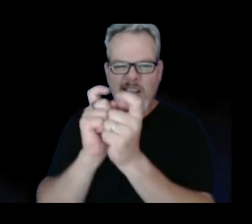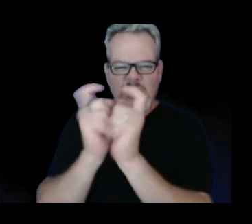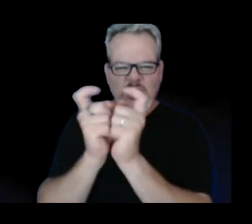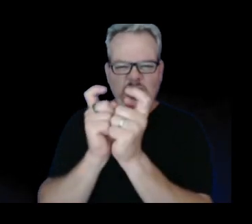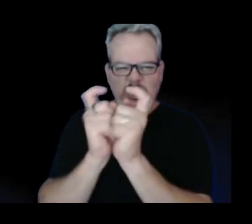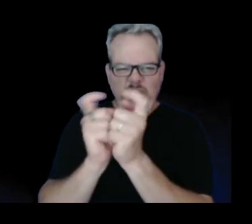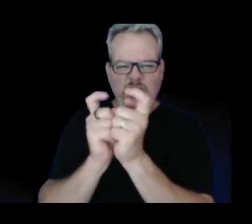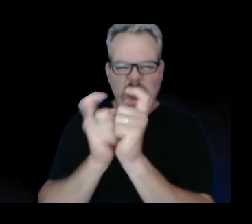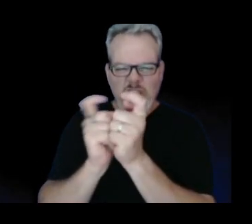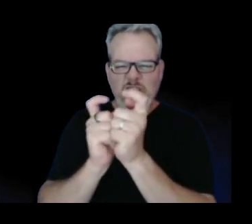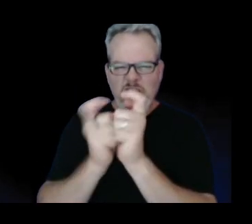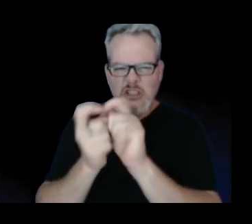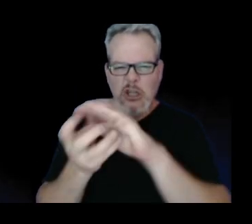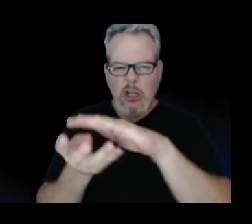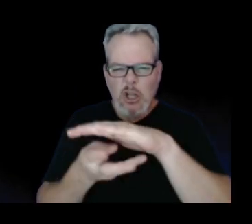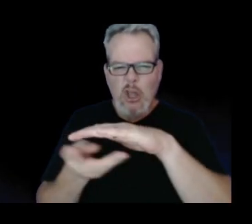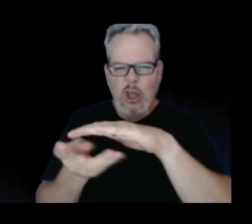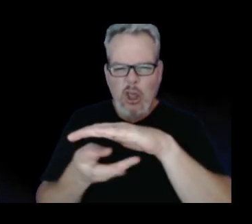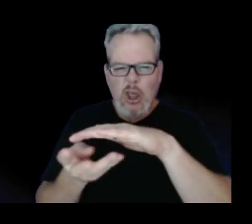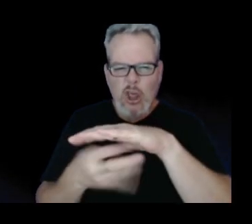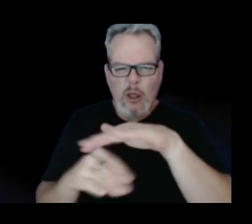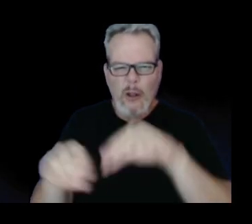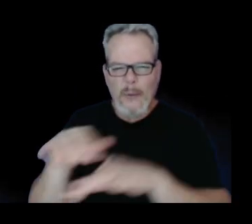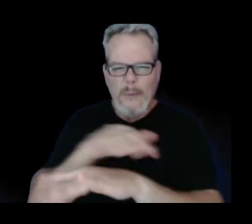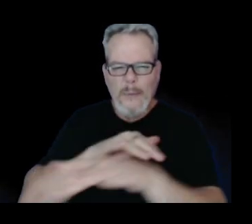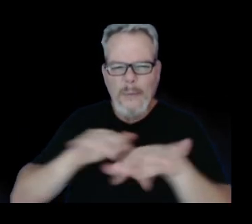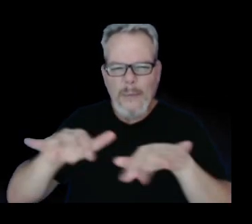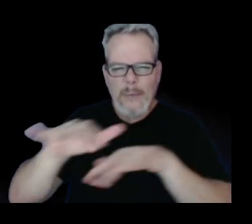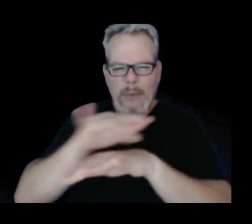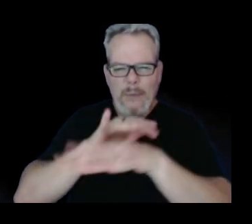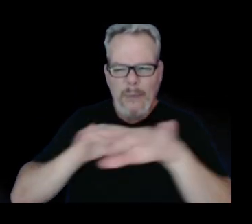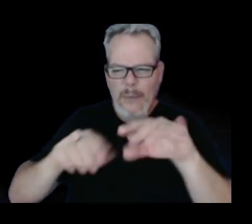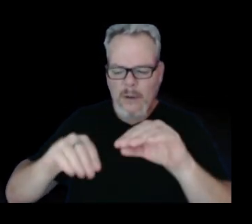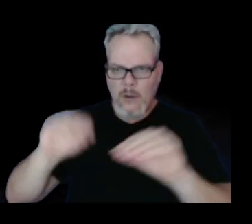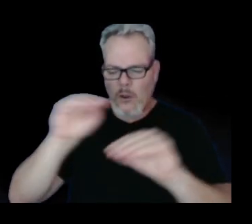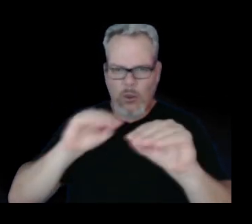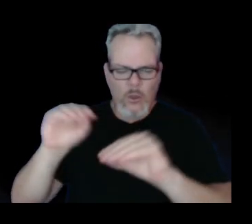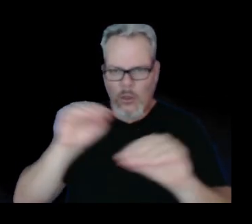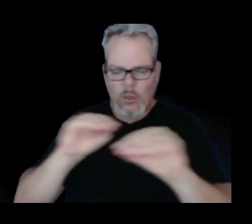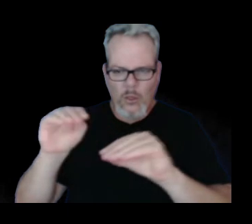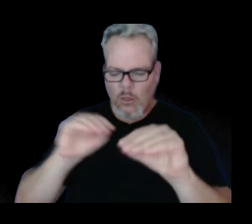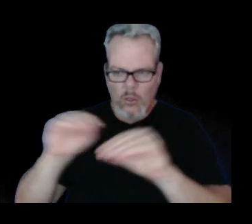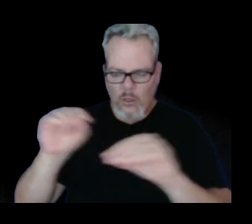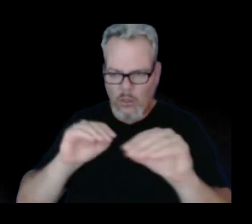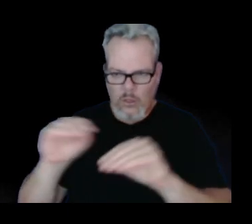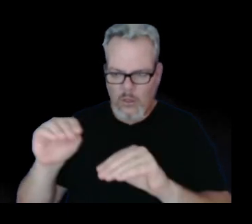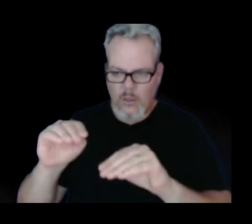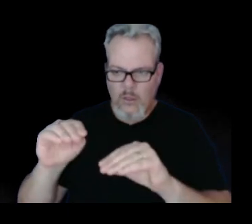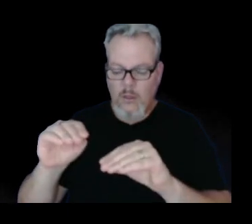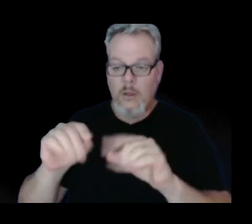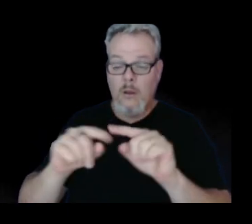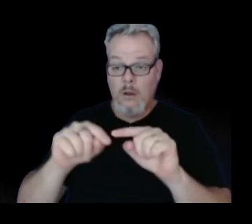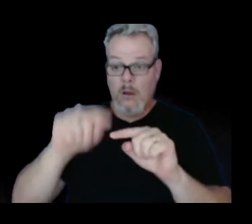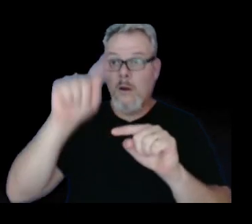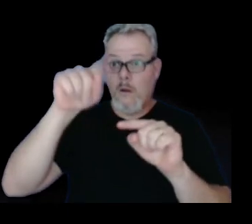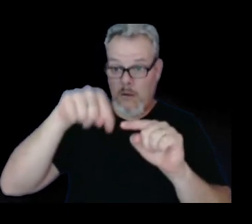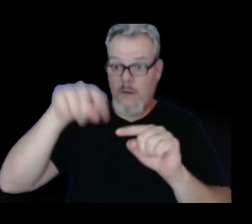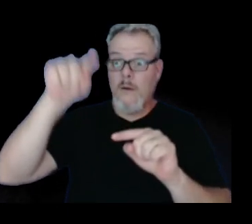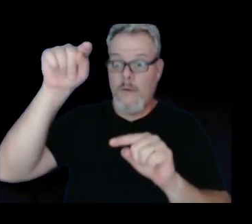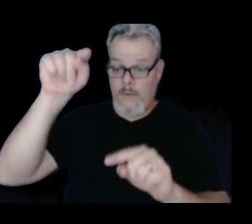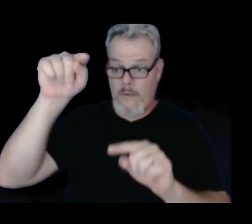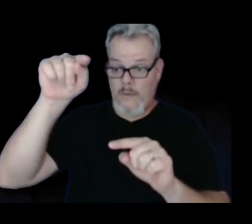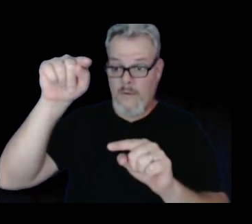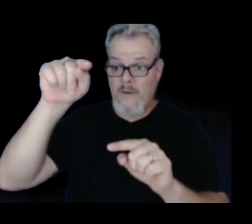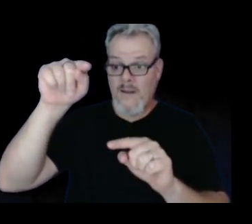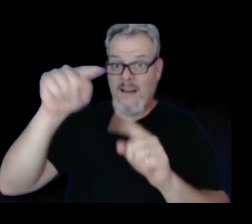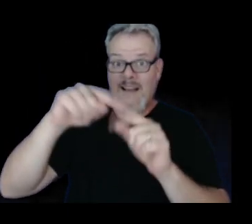and propagation of the magma into the eruption site. And since the adjustment here, what you can